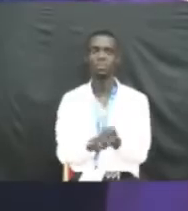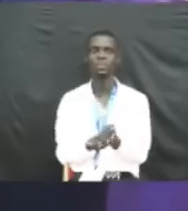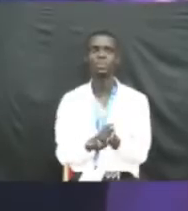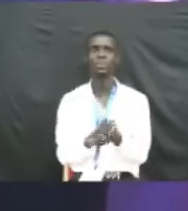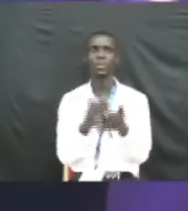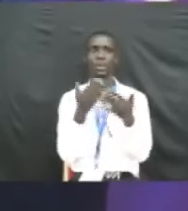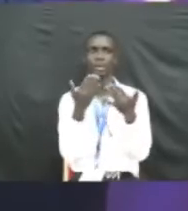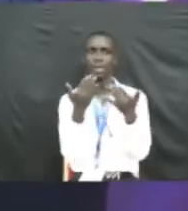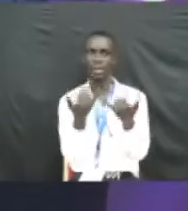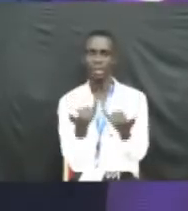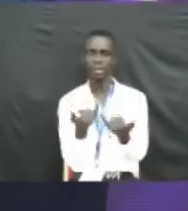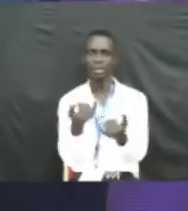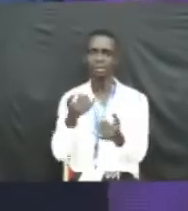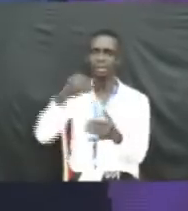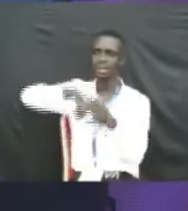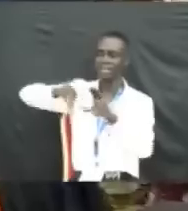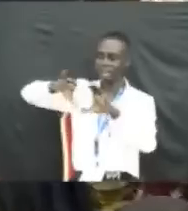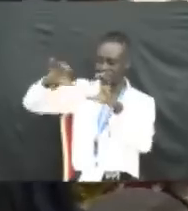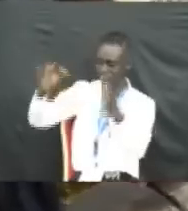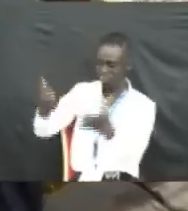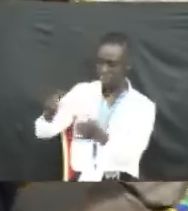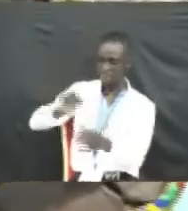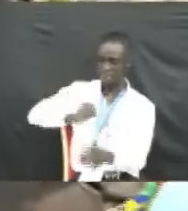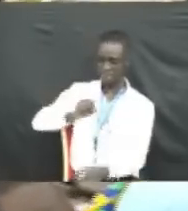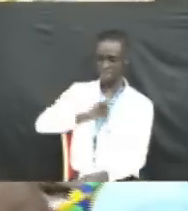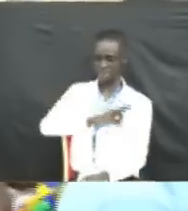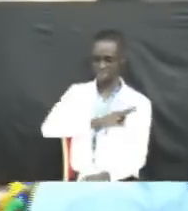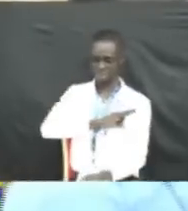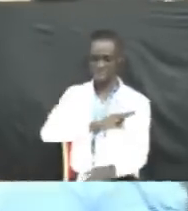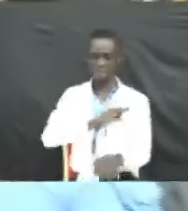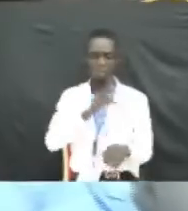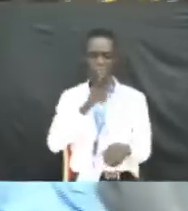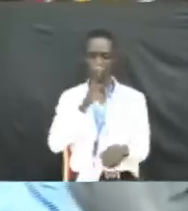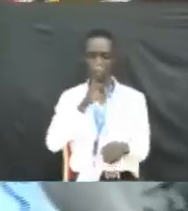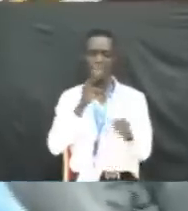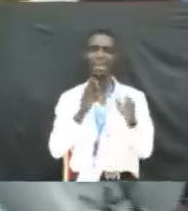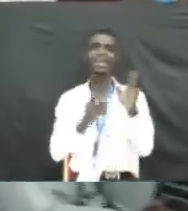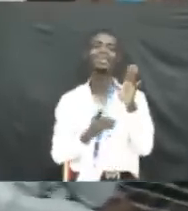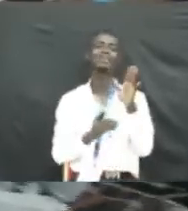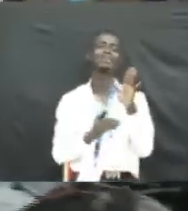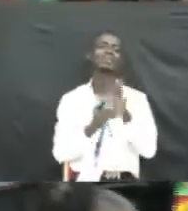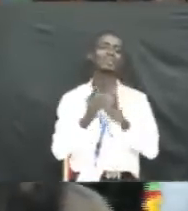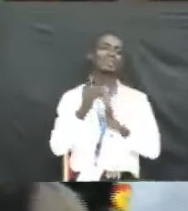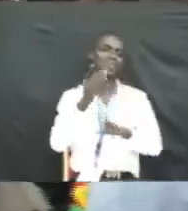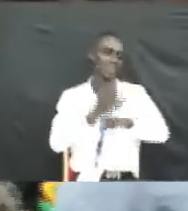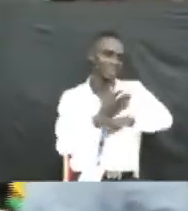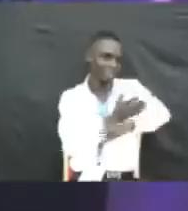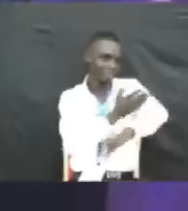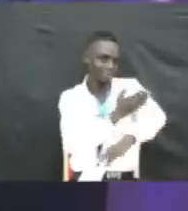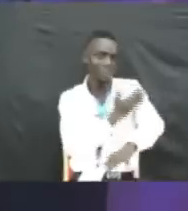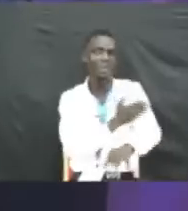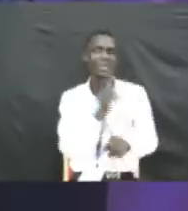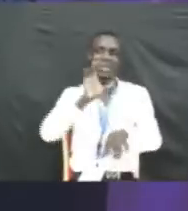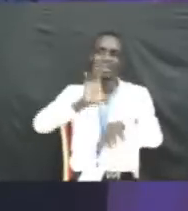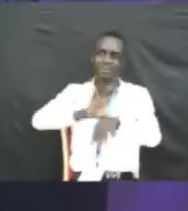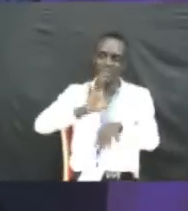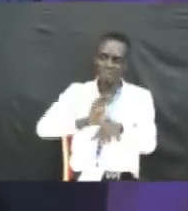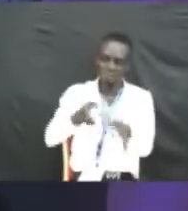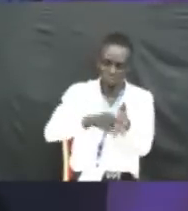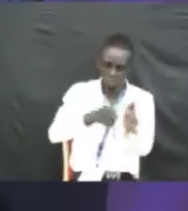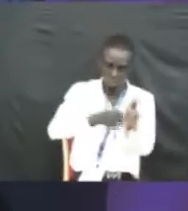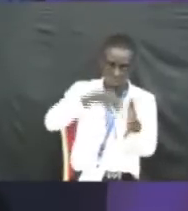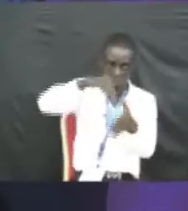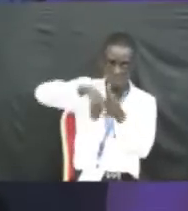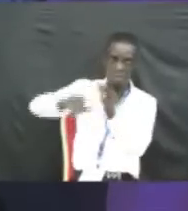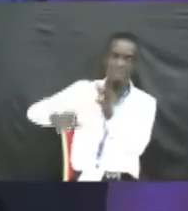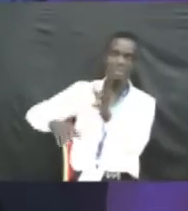under the community staff water improvement project the church during the reporting year financed